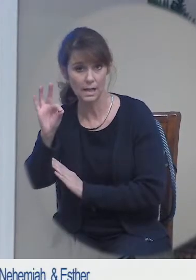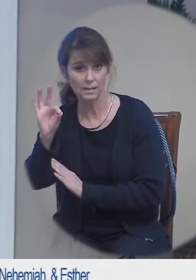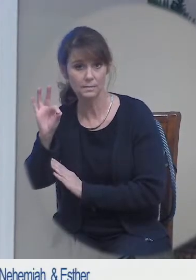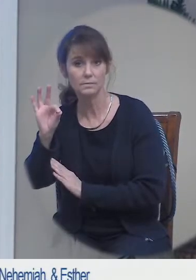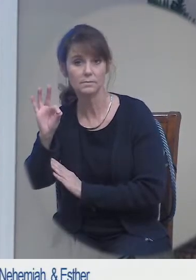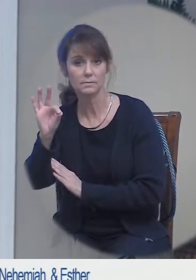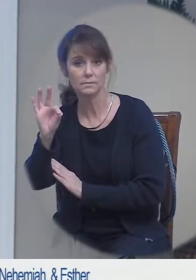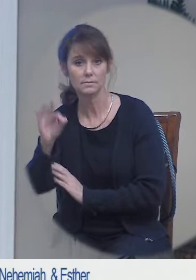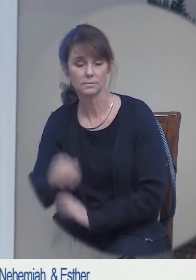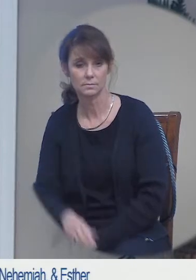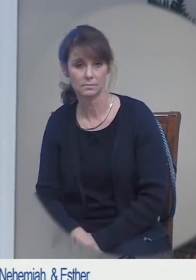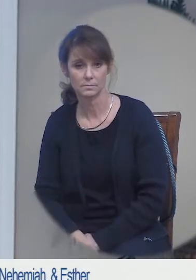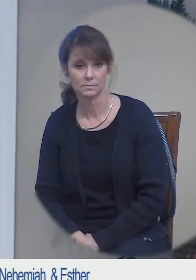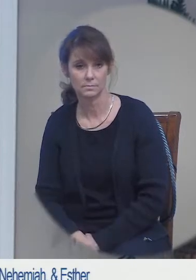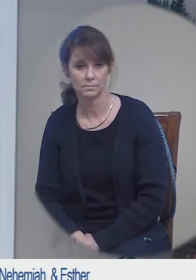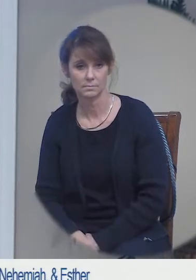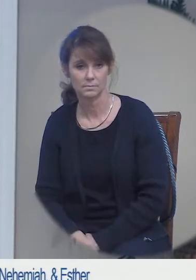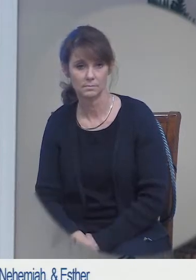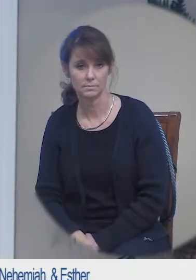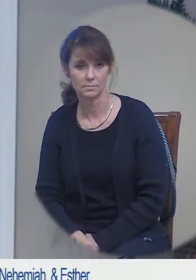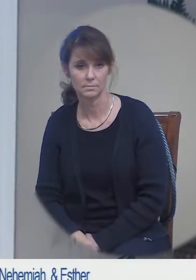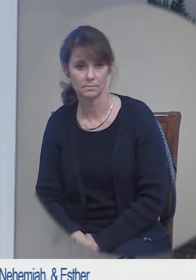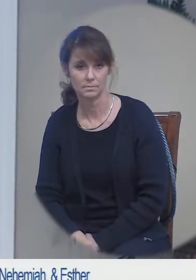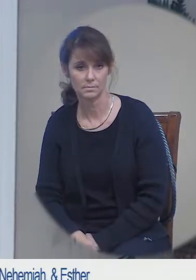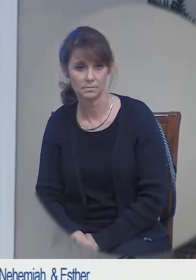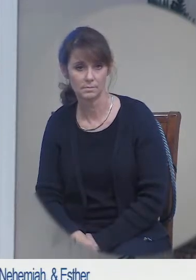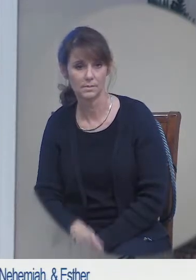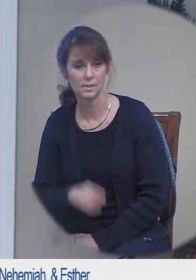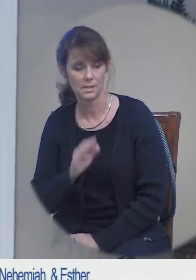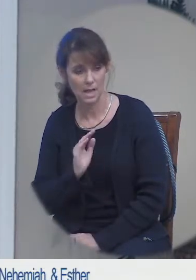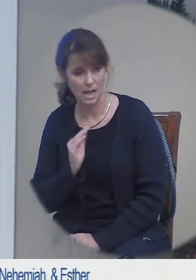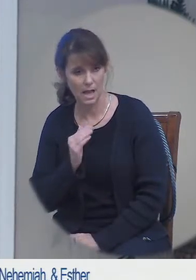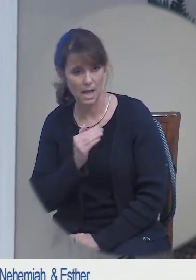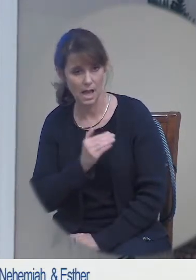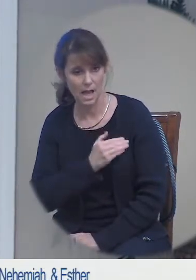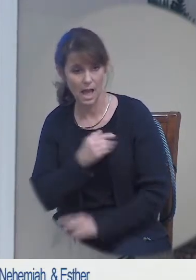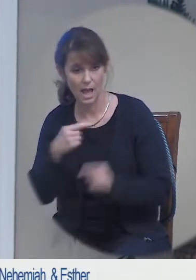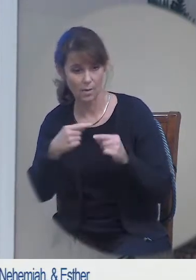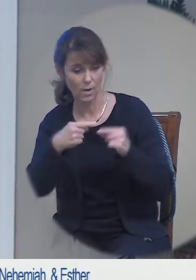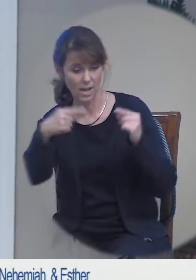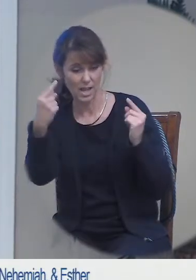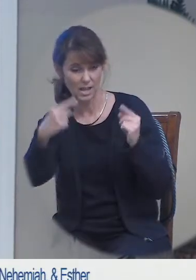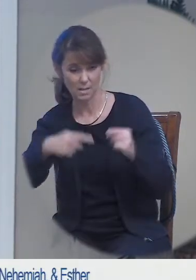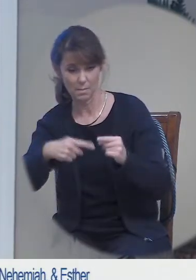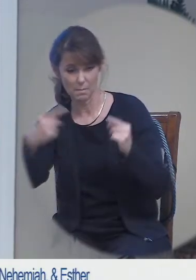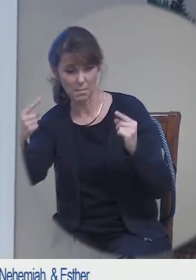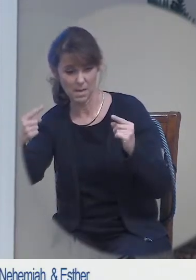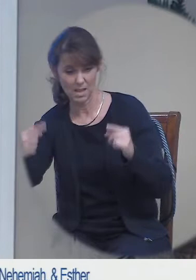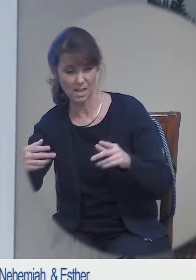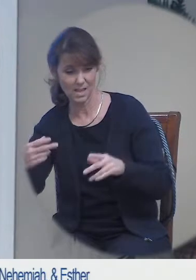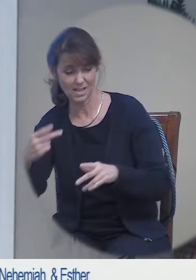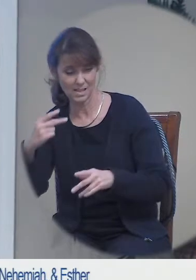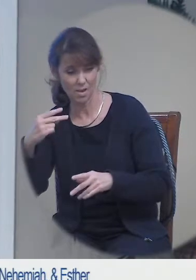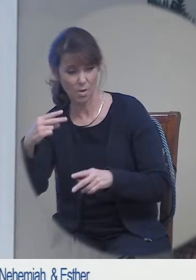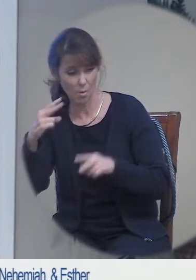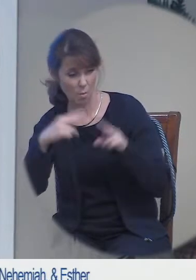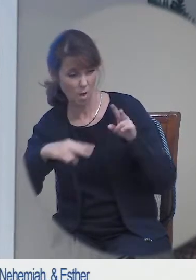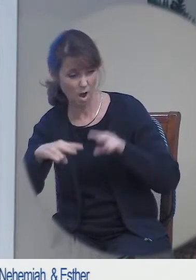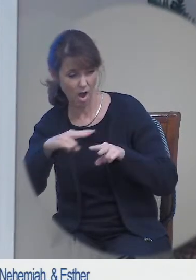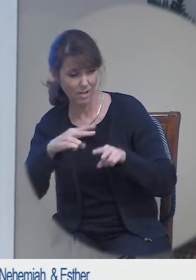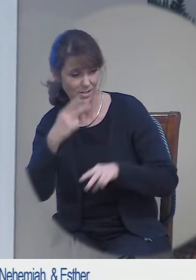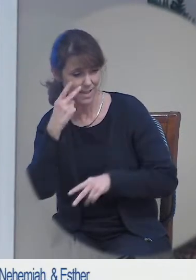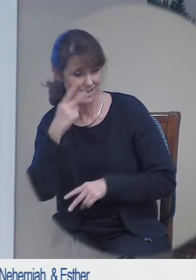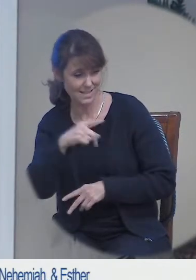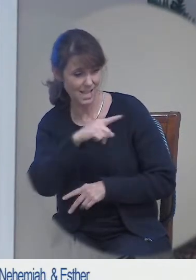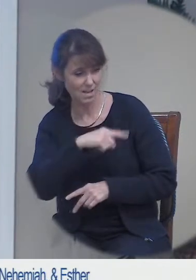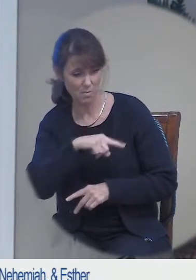because the reproach of the nations are enemies. Our enemies are looking at us and seeing how we're treating one another, and we are